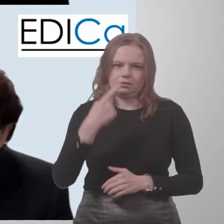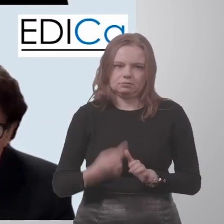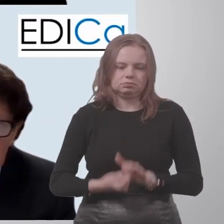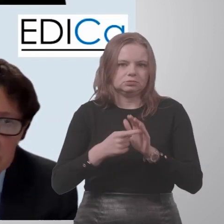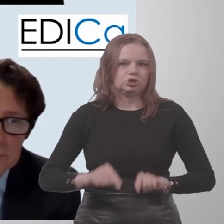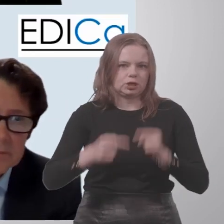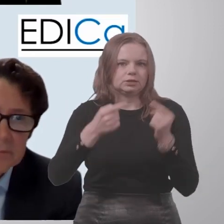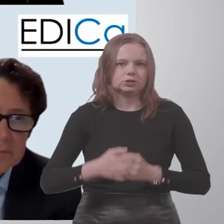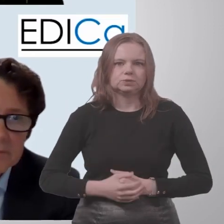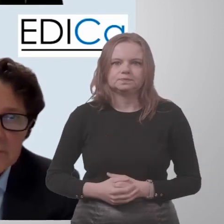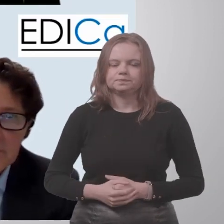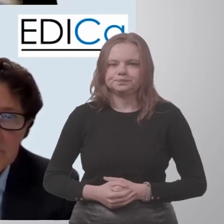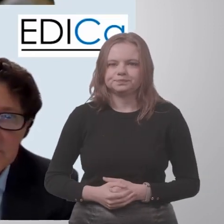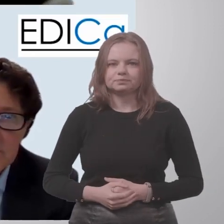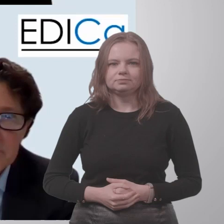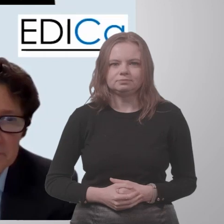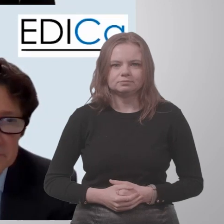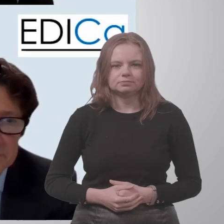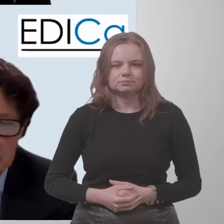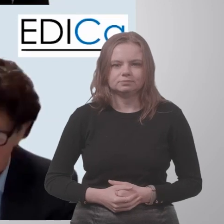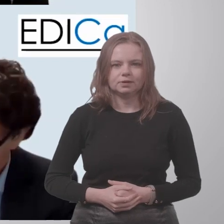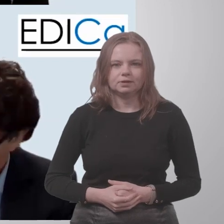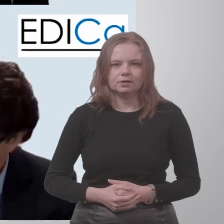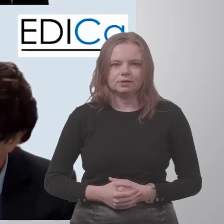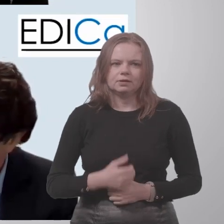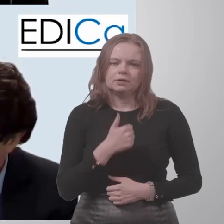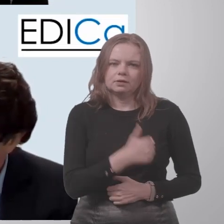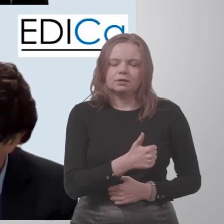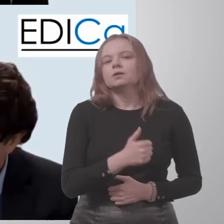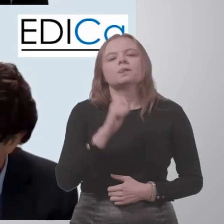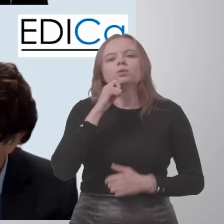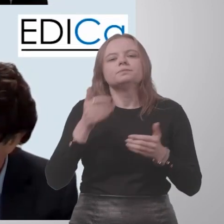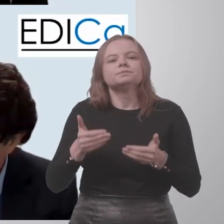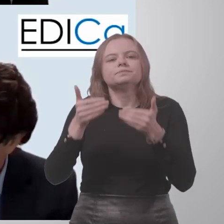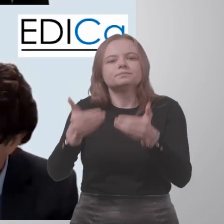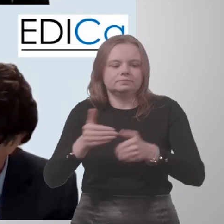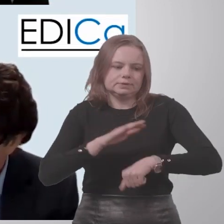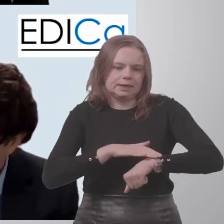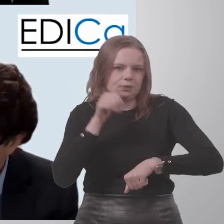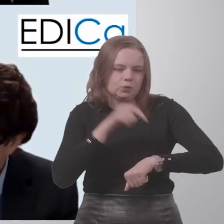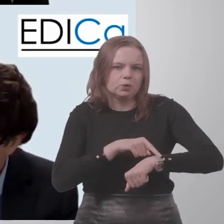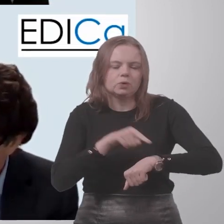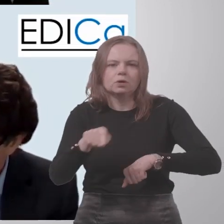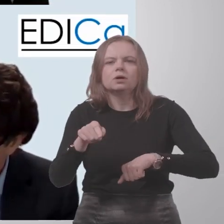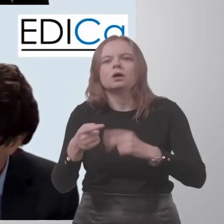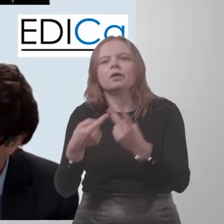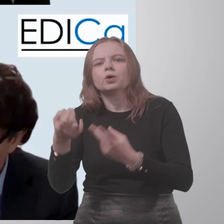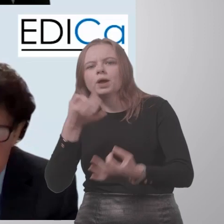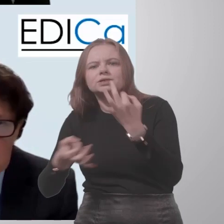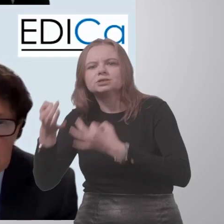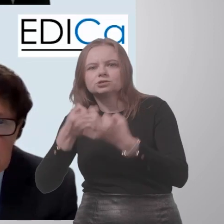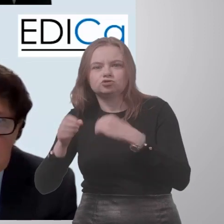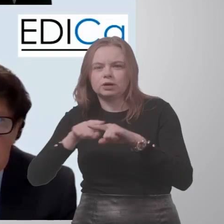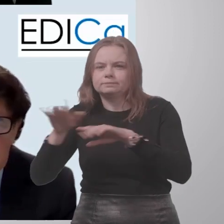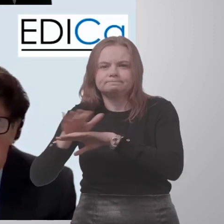That's great. I'm just going to move us on, just mindful of time, I'll move us on to another question, try and see if we can get as many in as possible. And this is open